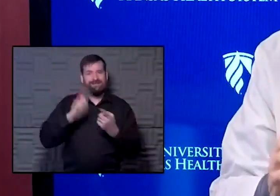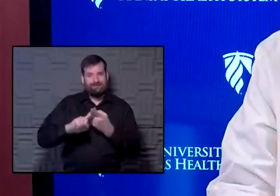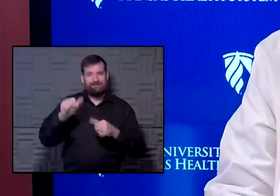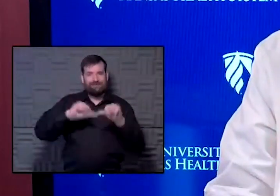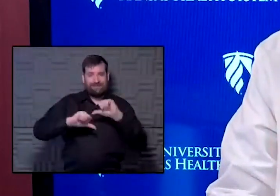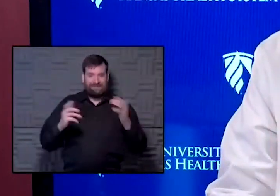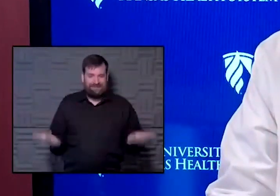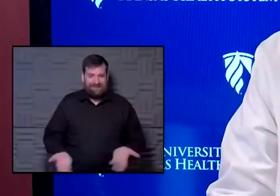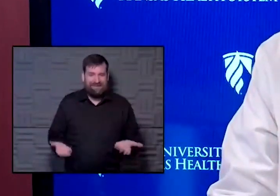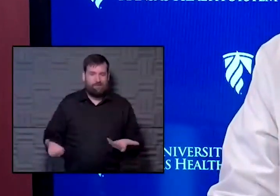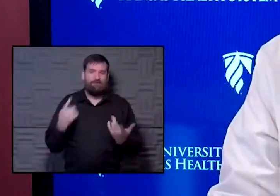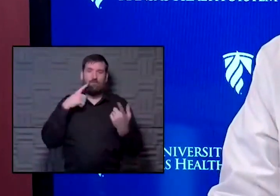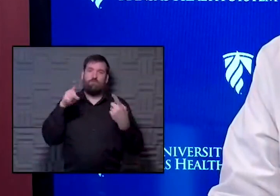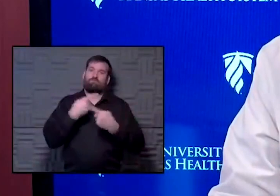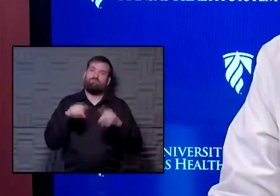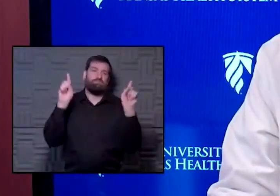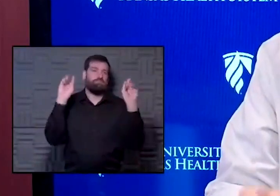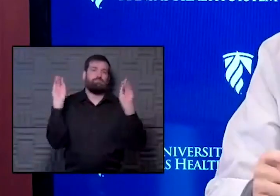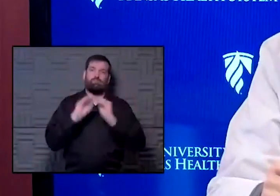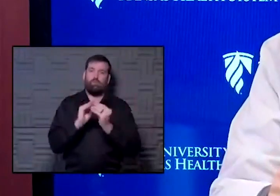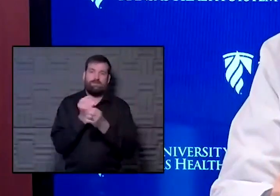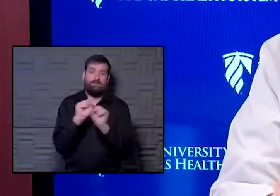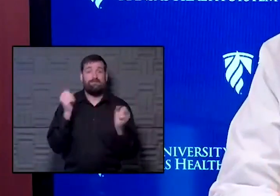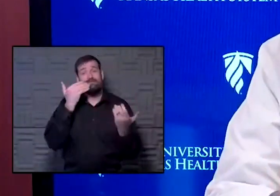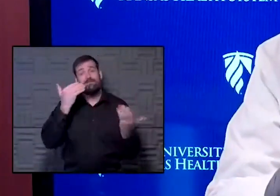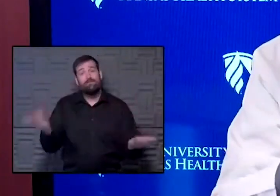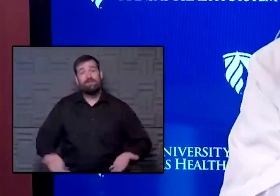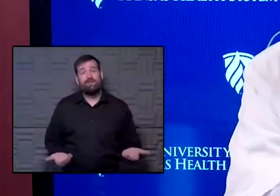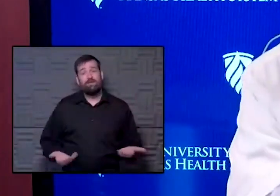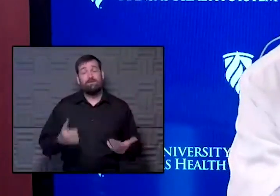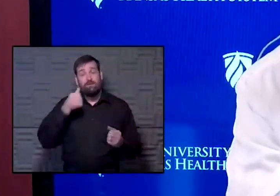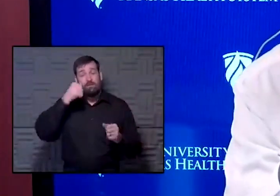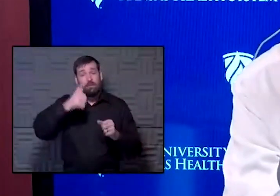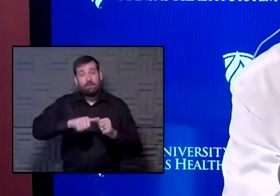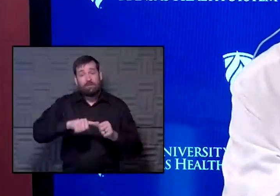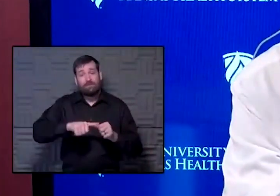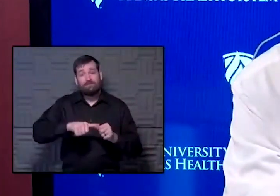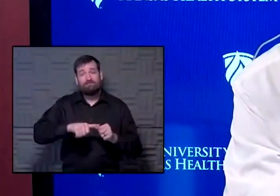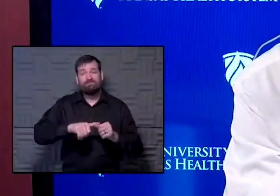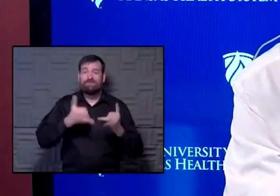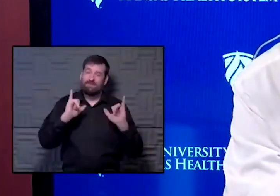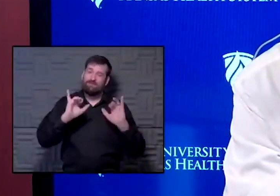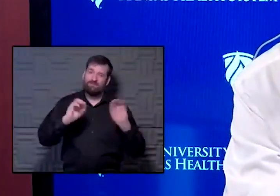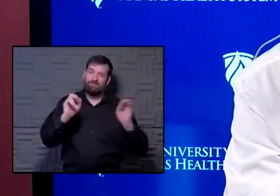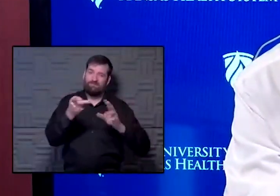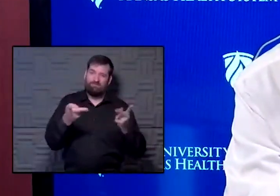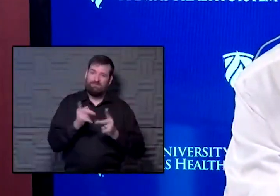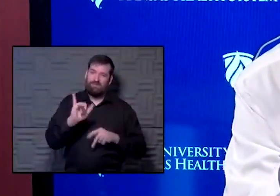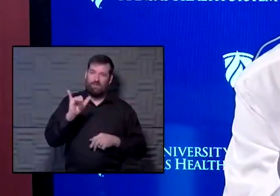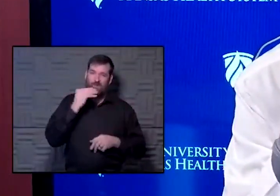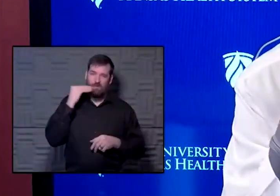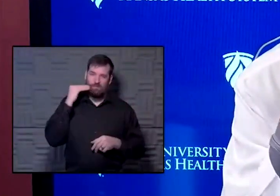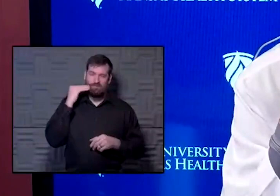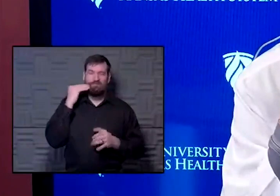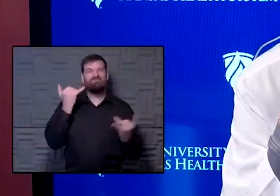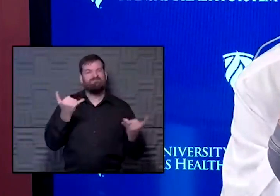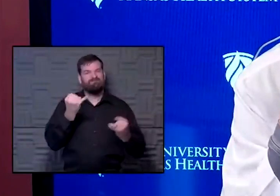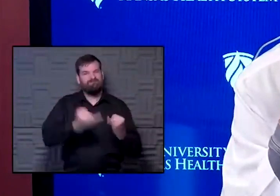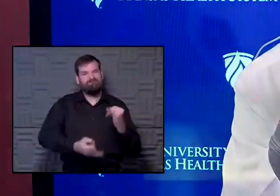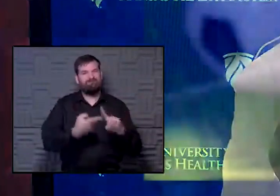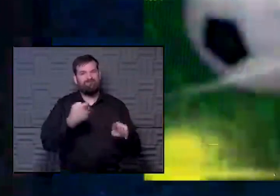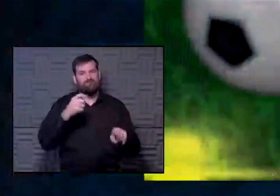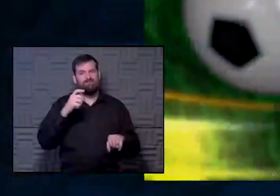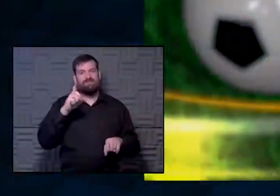is here to make us safer. Thanks for being with us today, and remember, there's still no place like home. Let's hear the final words from David